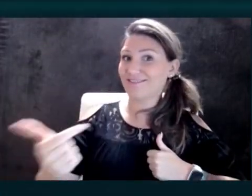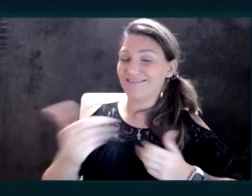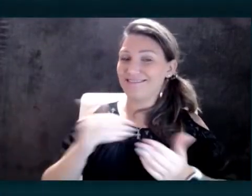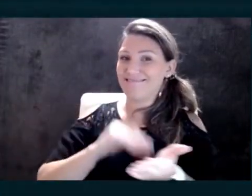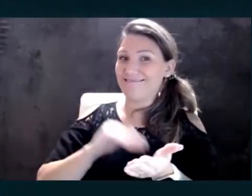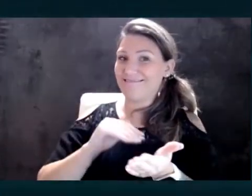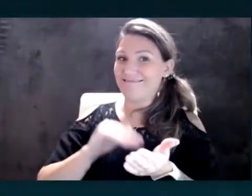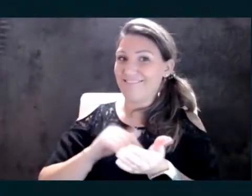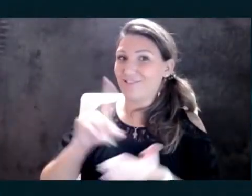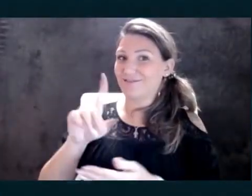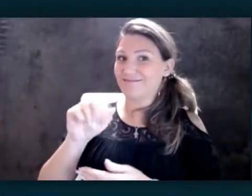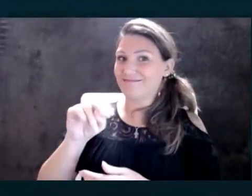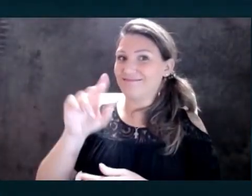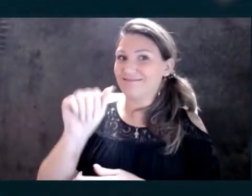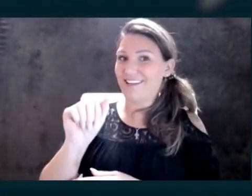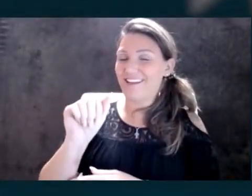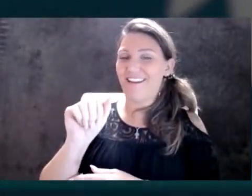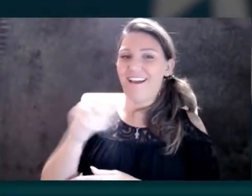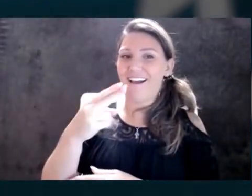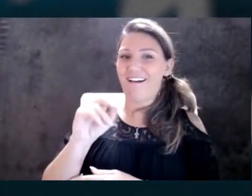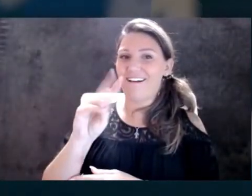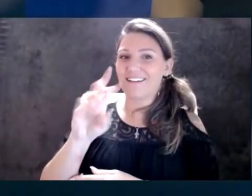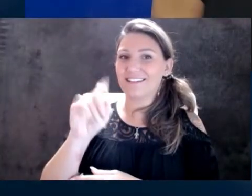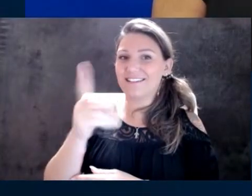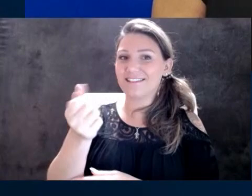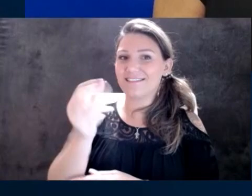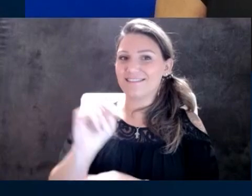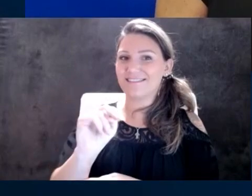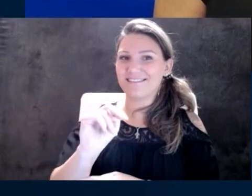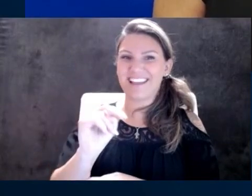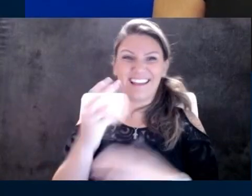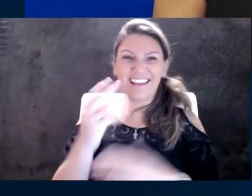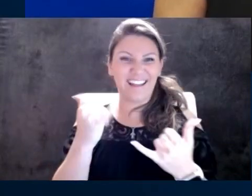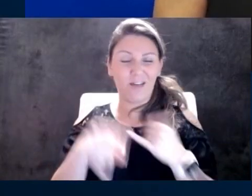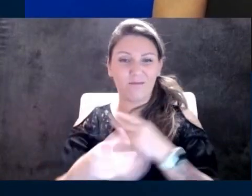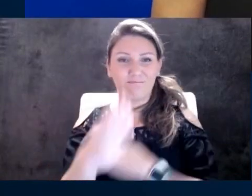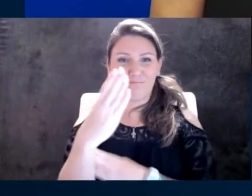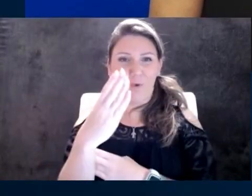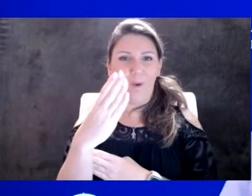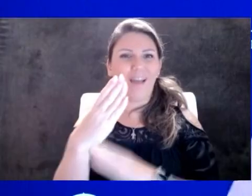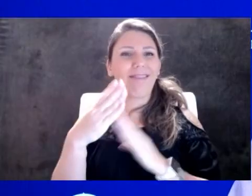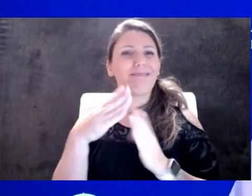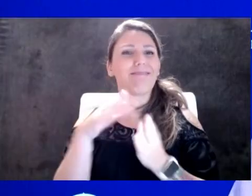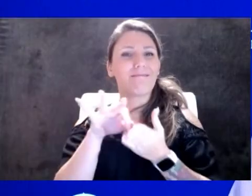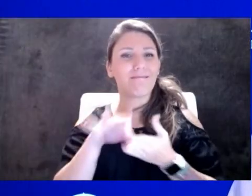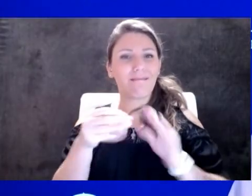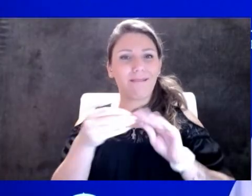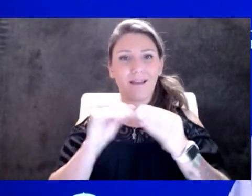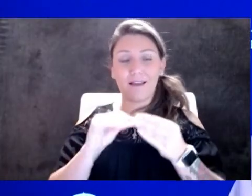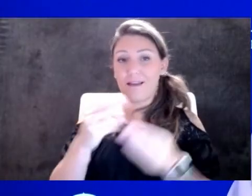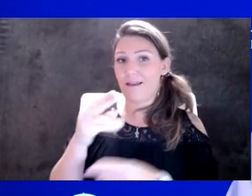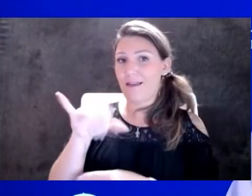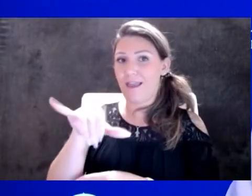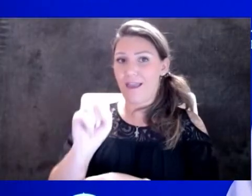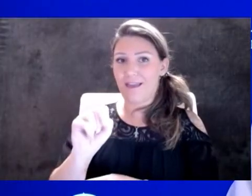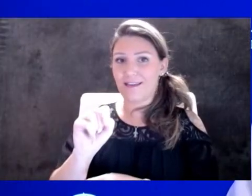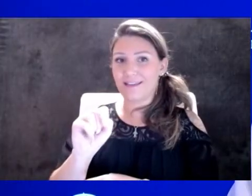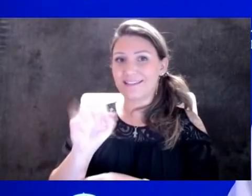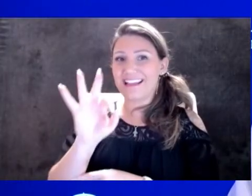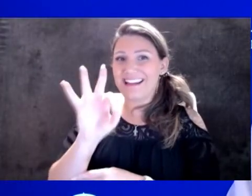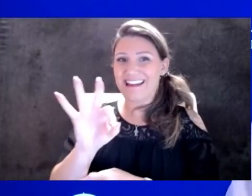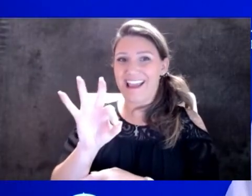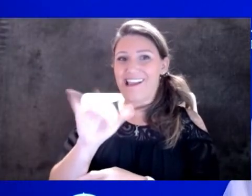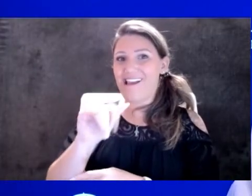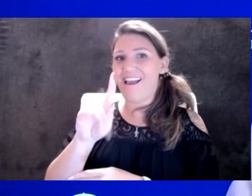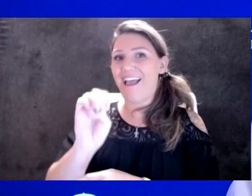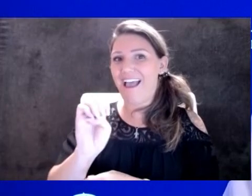and Control. He's joining us with our numbers. Good morning to you. Hi, good morning. Hi. Yeah, hey, Hays has 9 active and 6 in that recovery period, so a total